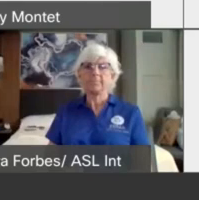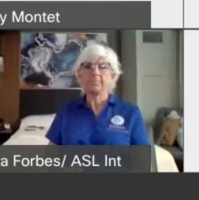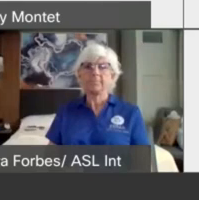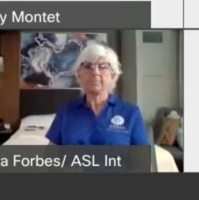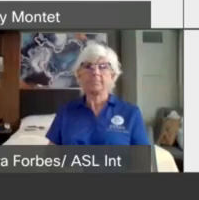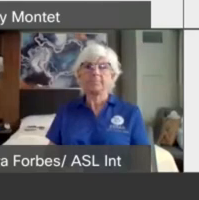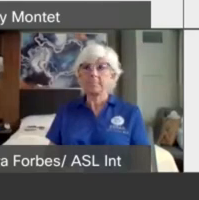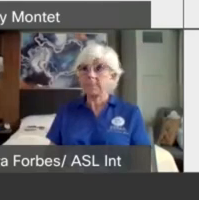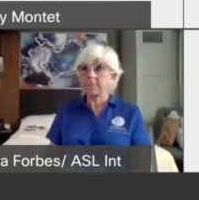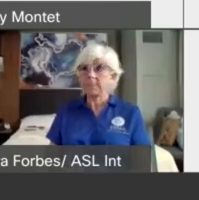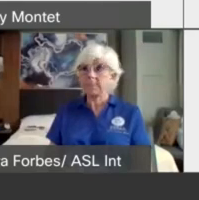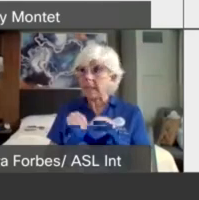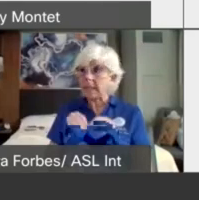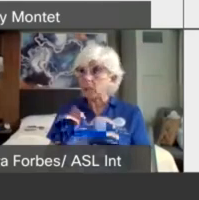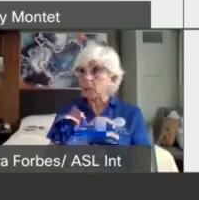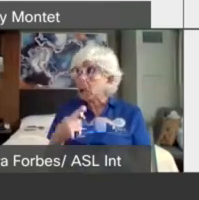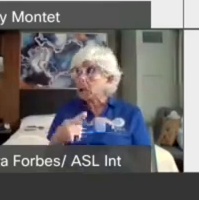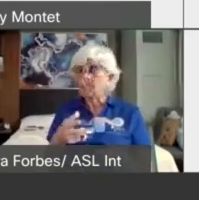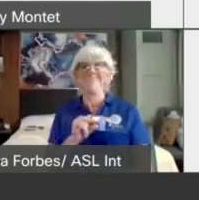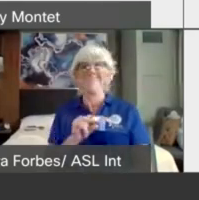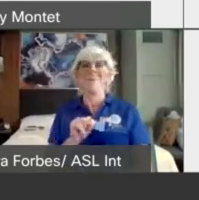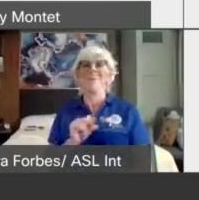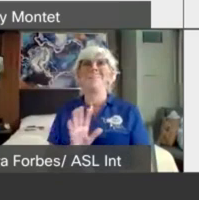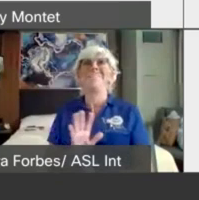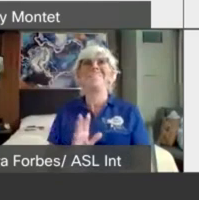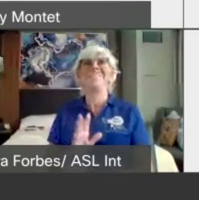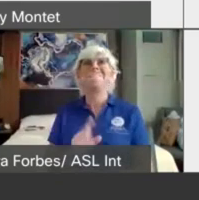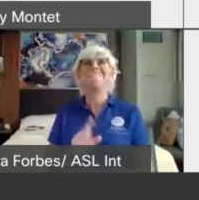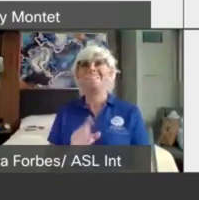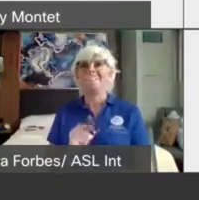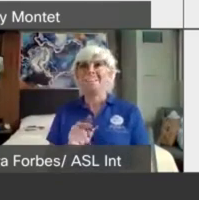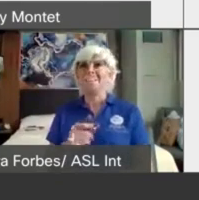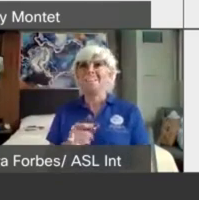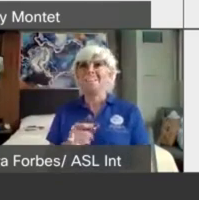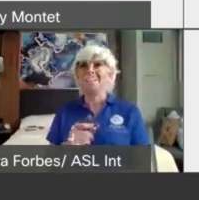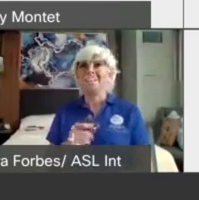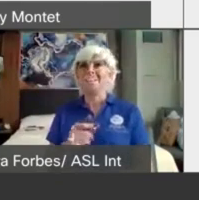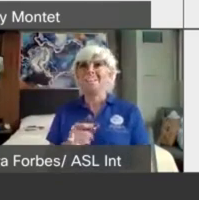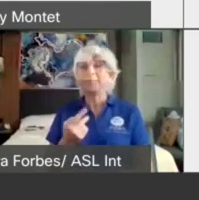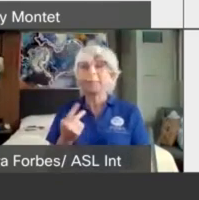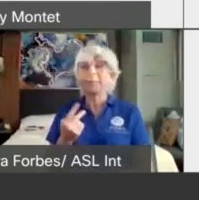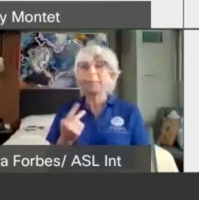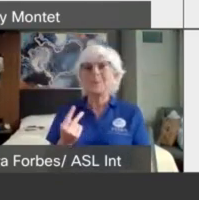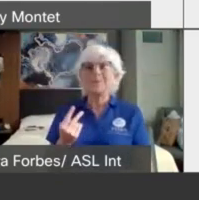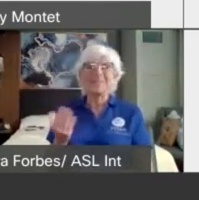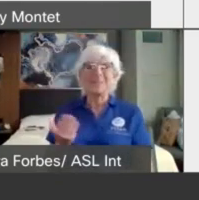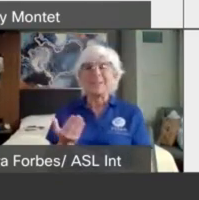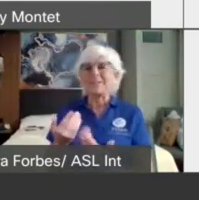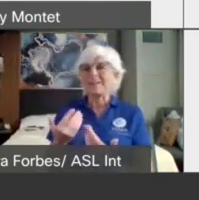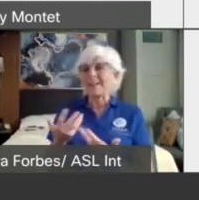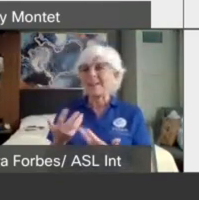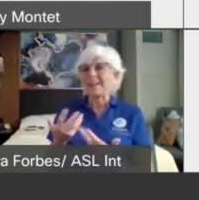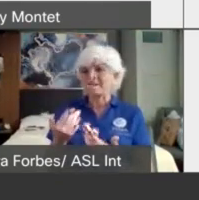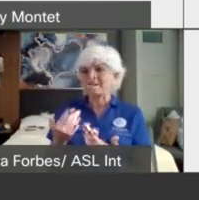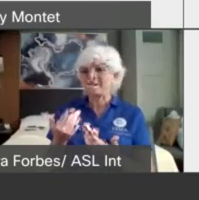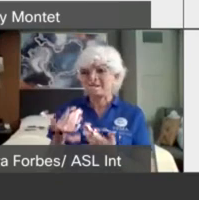Did I lose everybody? No, it's Stacy and I are both here and stuff, and I want to defer to her because I